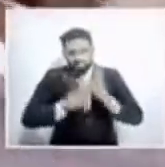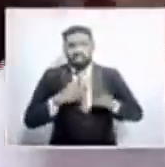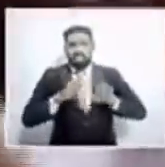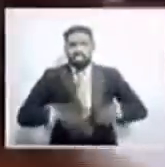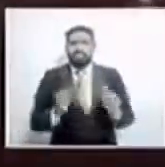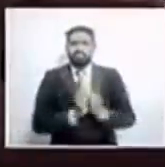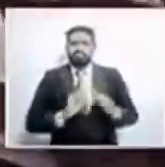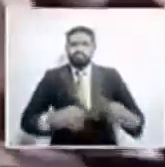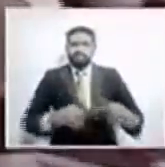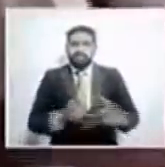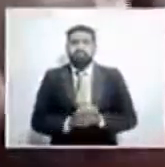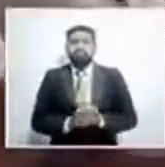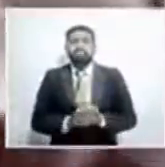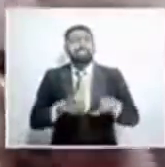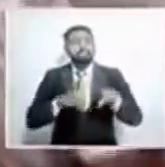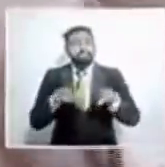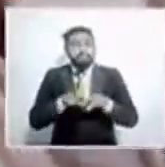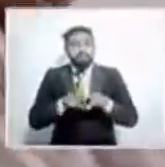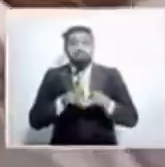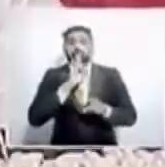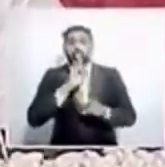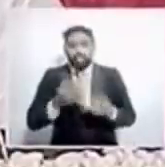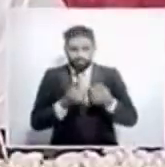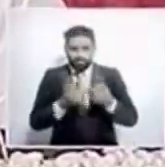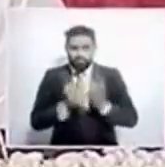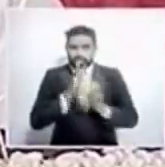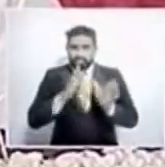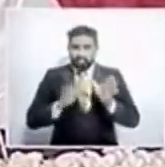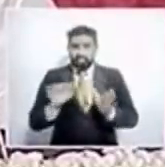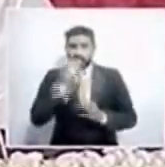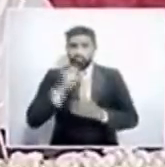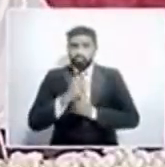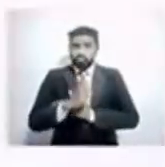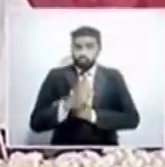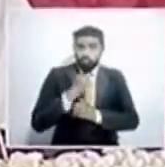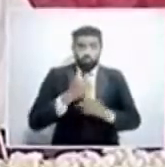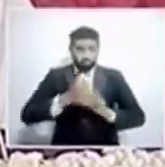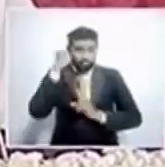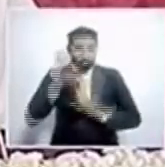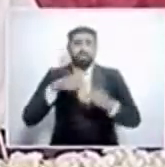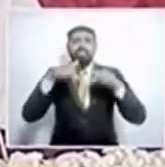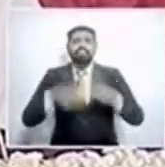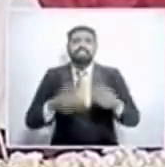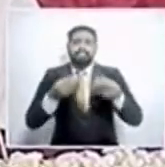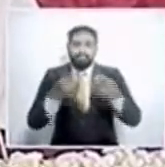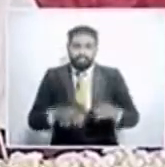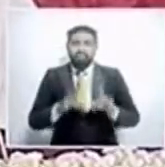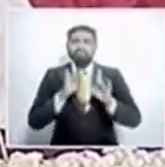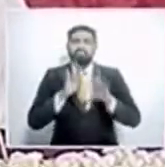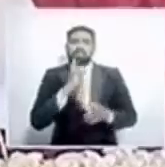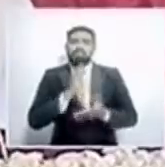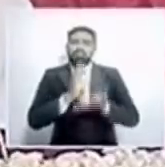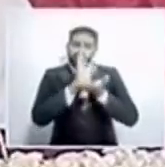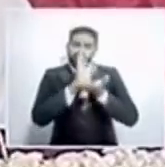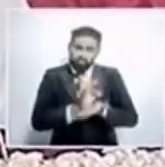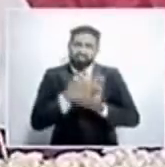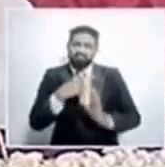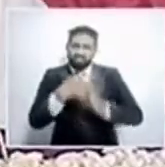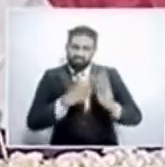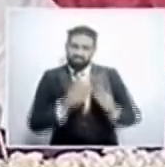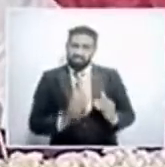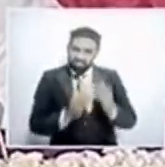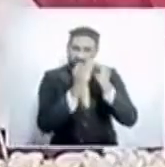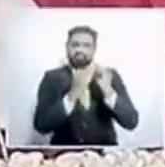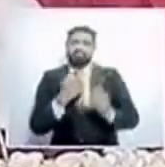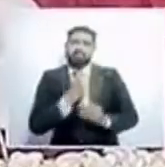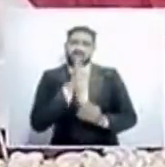was self-sufficient in South Asia is sad now. May the triple gem bless us in our efforts to revive the country. We know that that blessing will